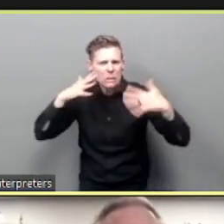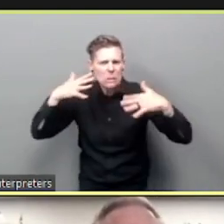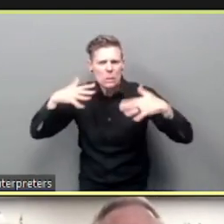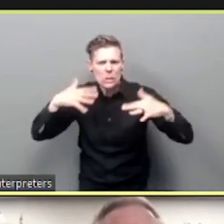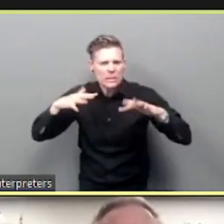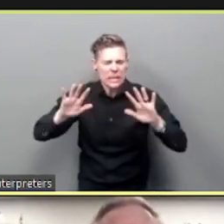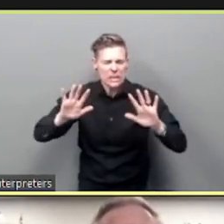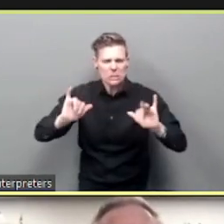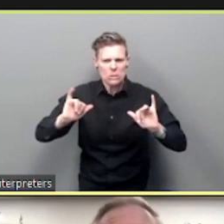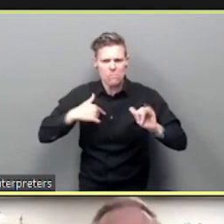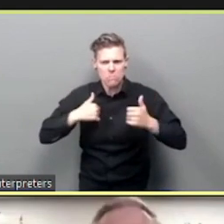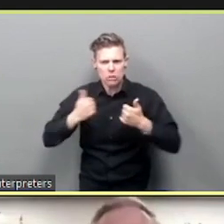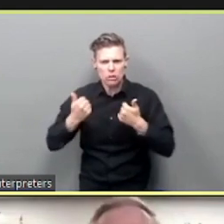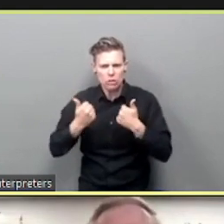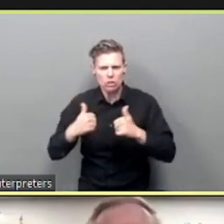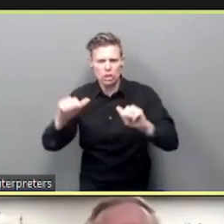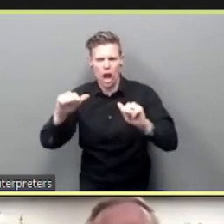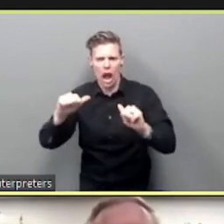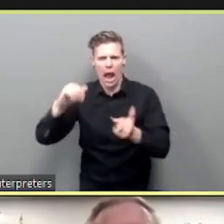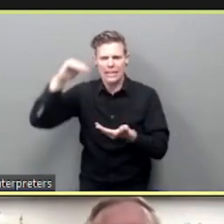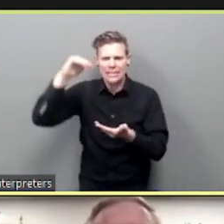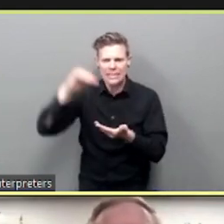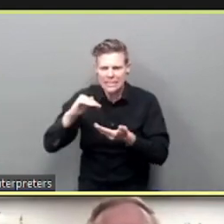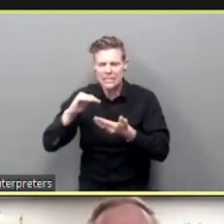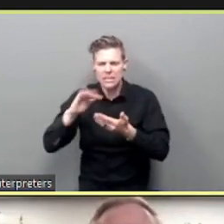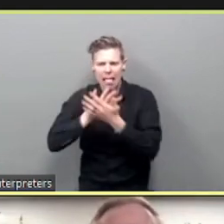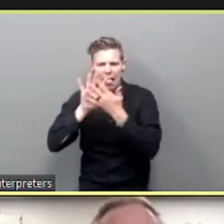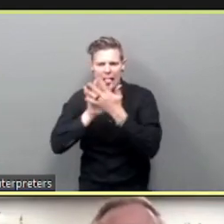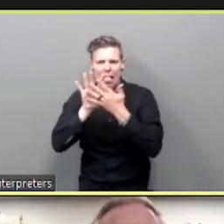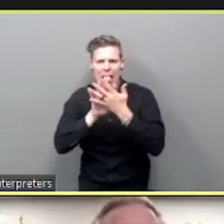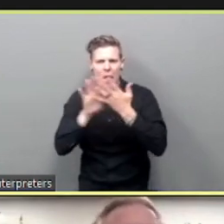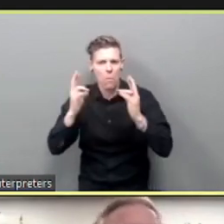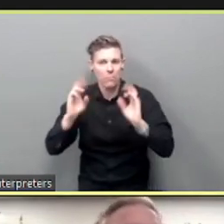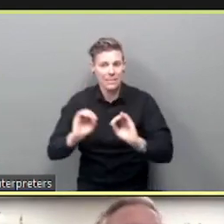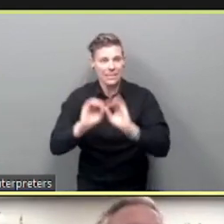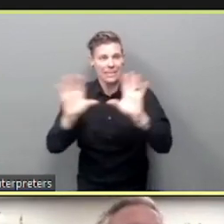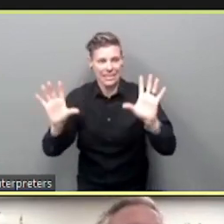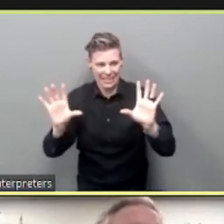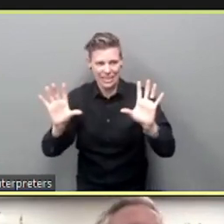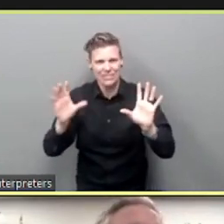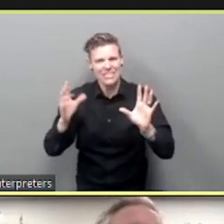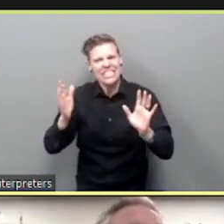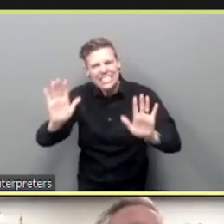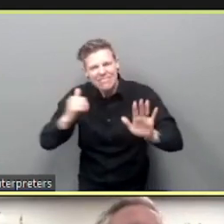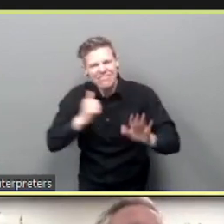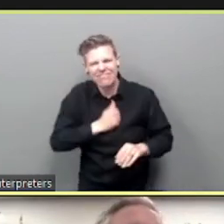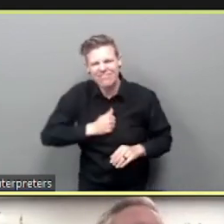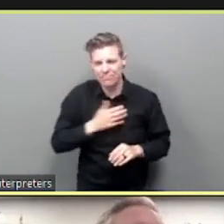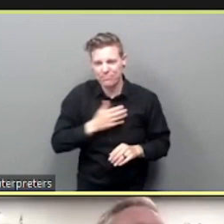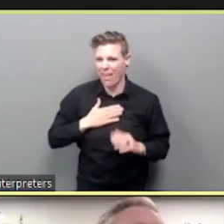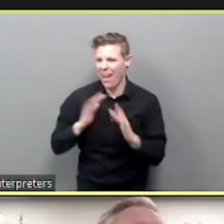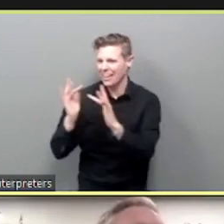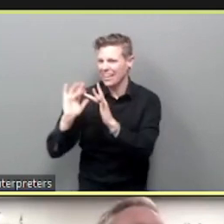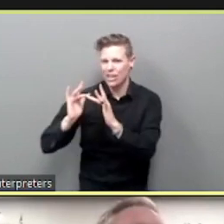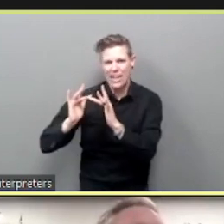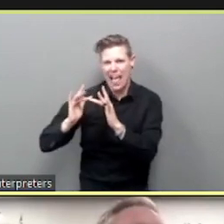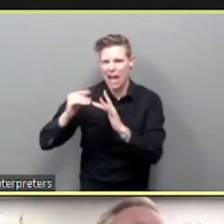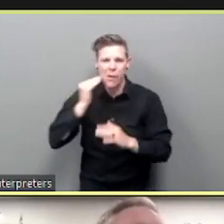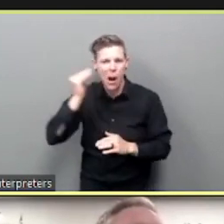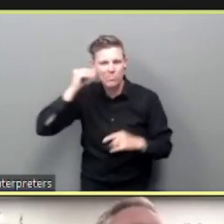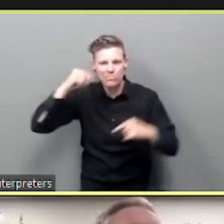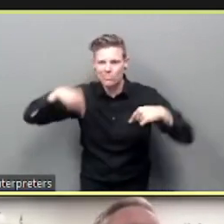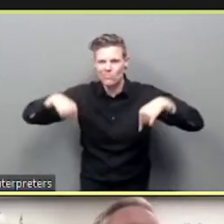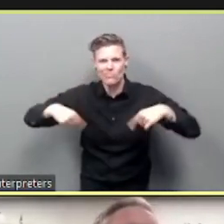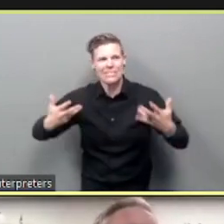do what I can do here, but it's based on my internet connection, unfortunately, and it has been a little